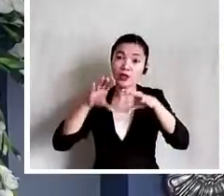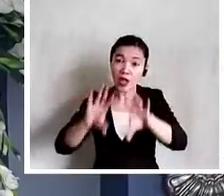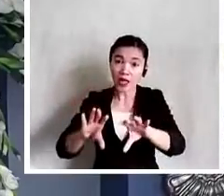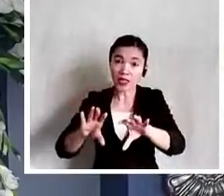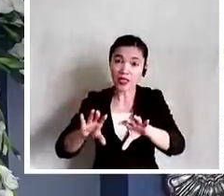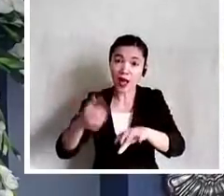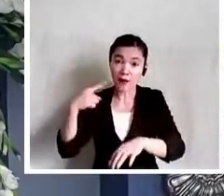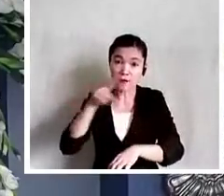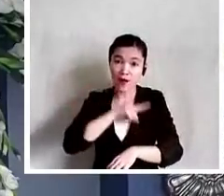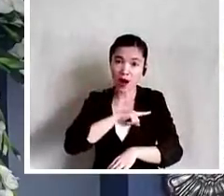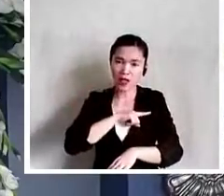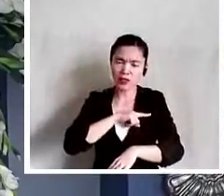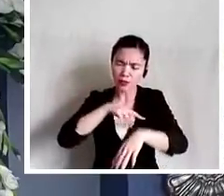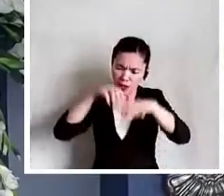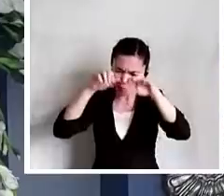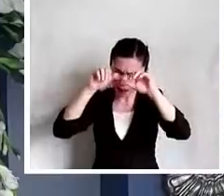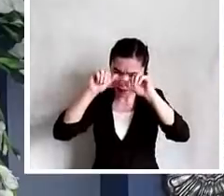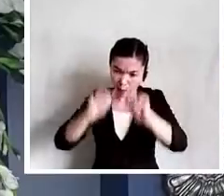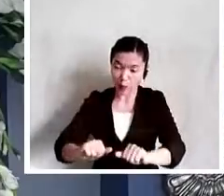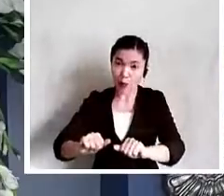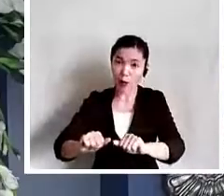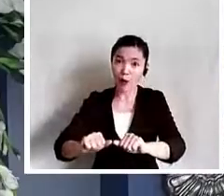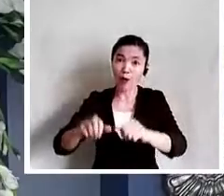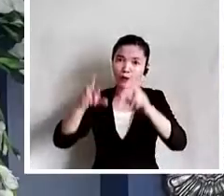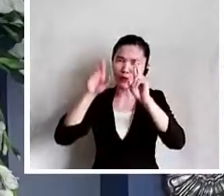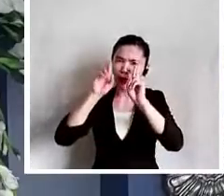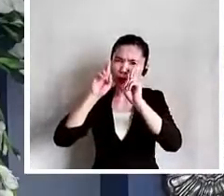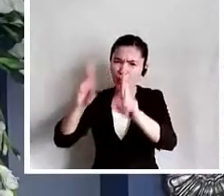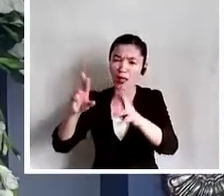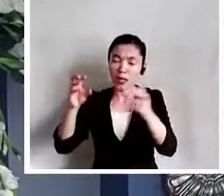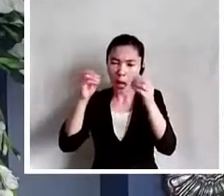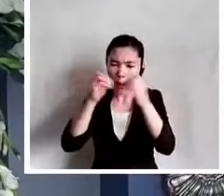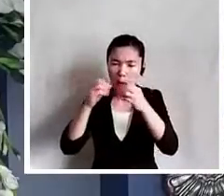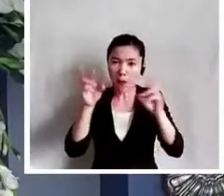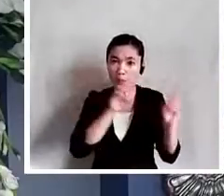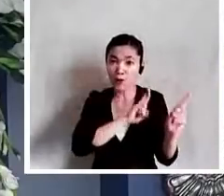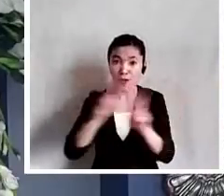respond more readily to that invitation.